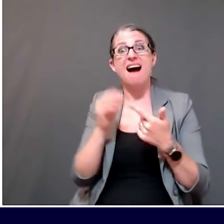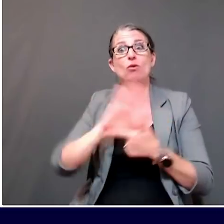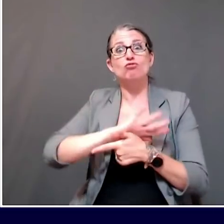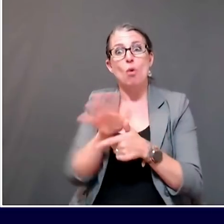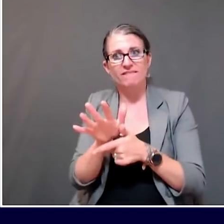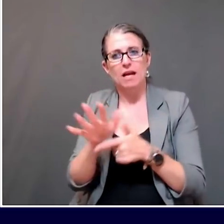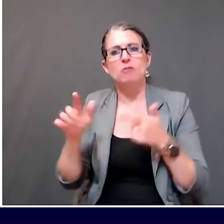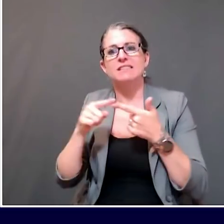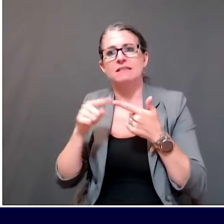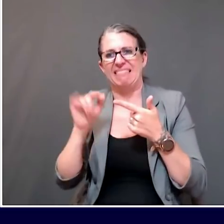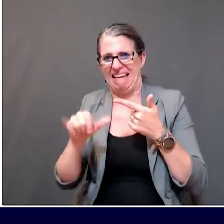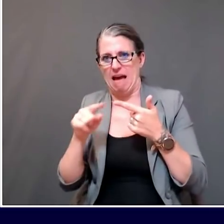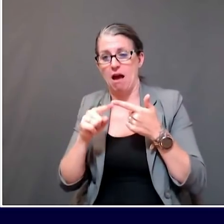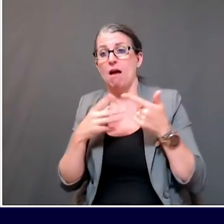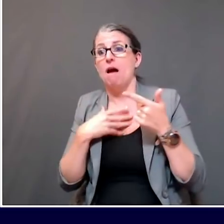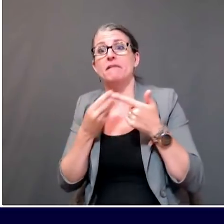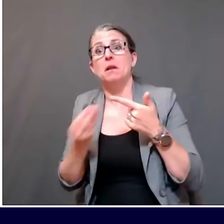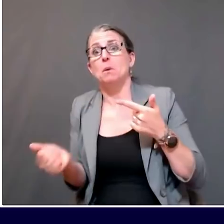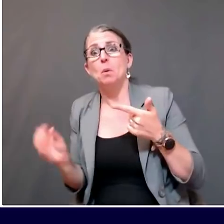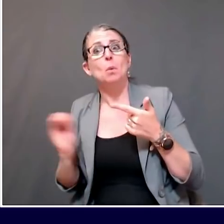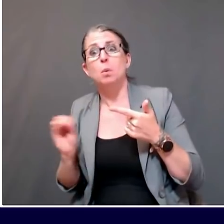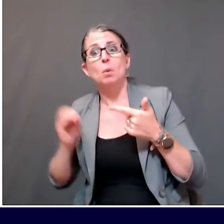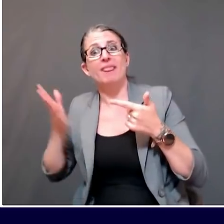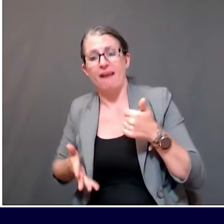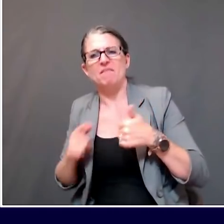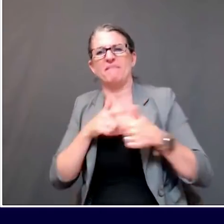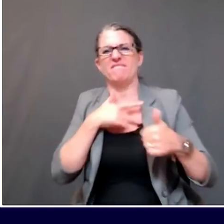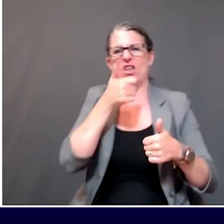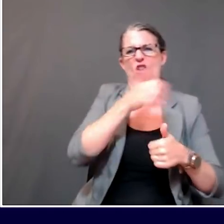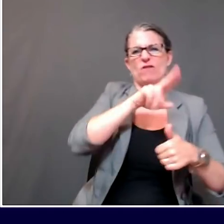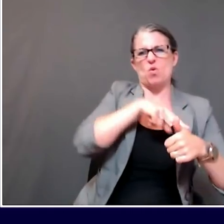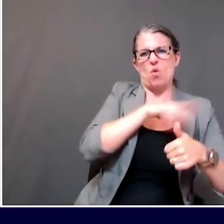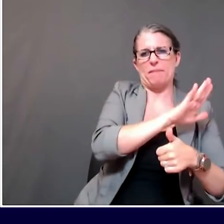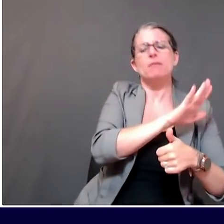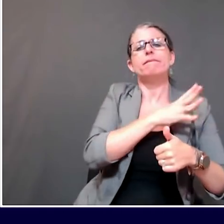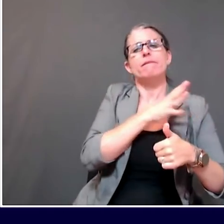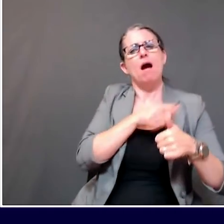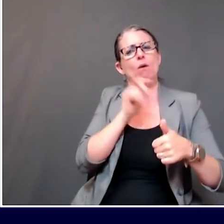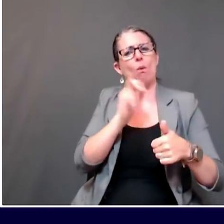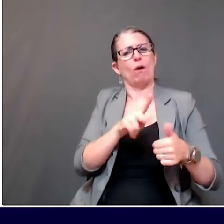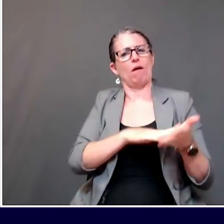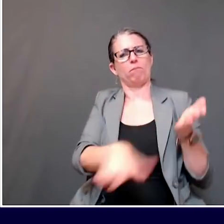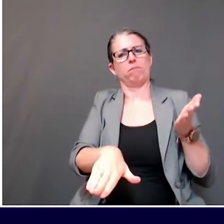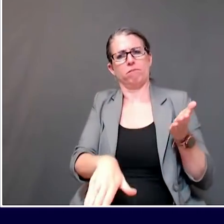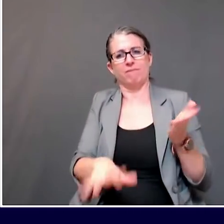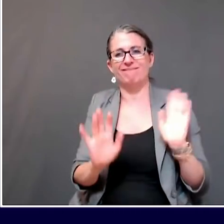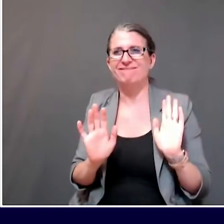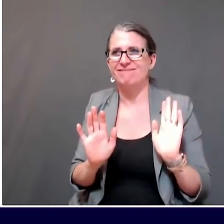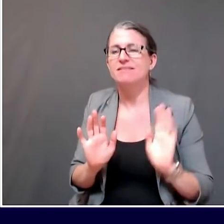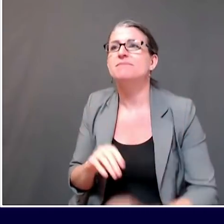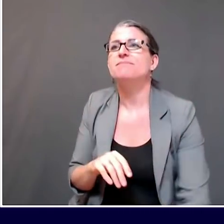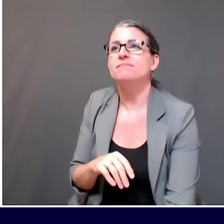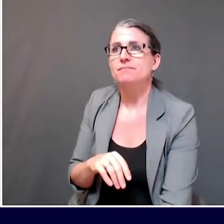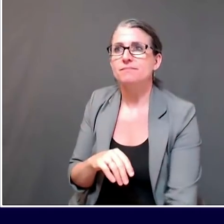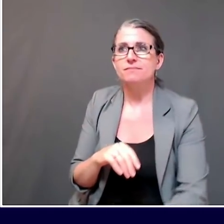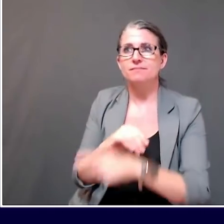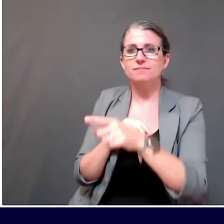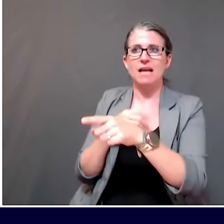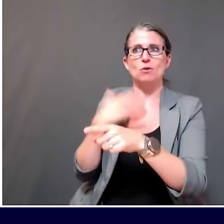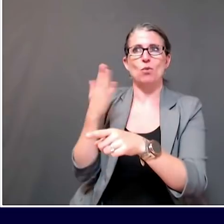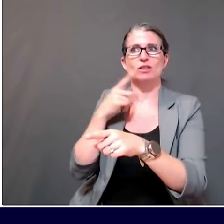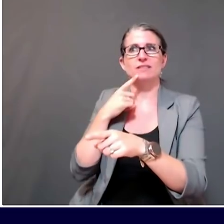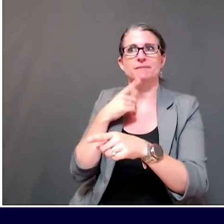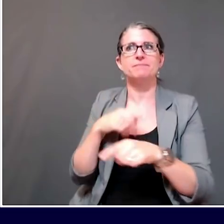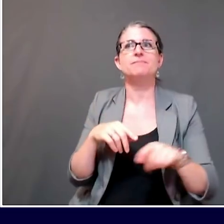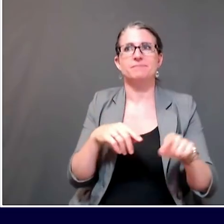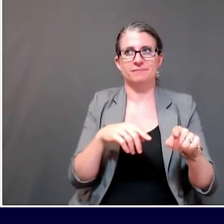showing symptoms, that remains at that level, correct? You are correct, Jay. This is for individuals who have been confirmed,